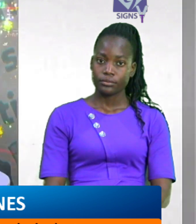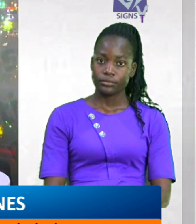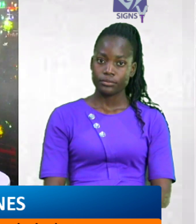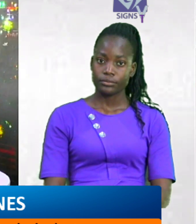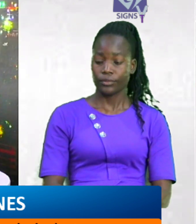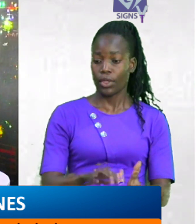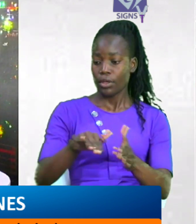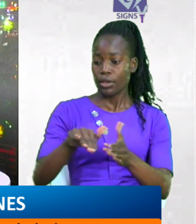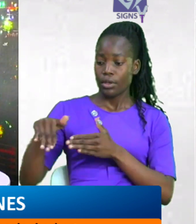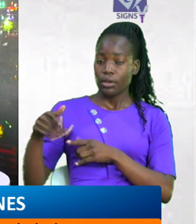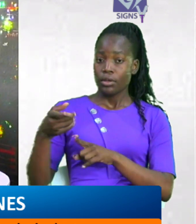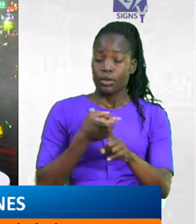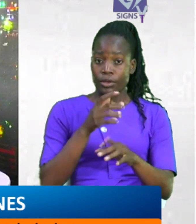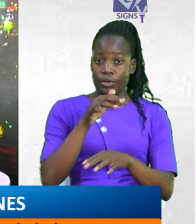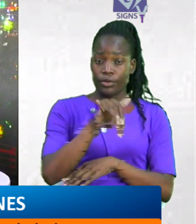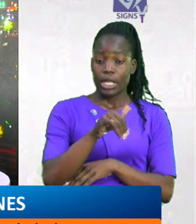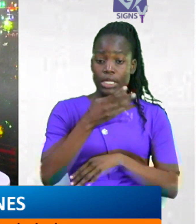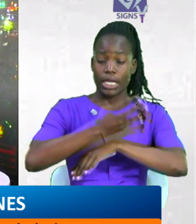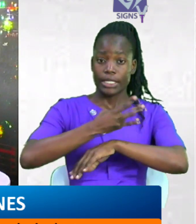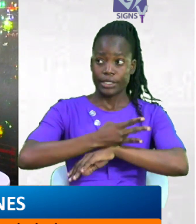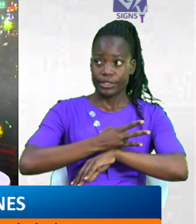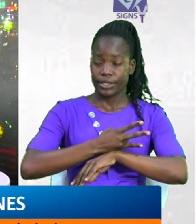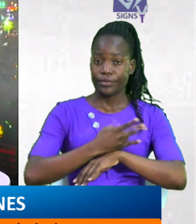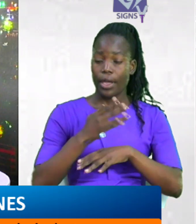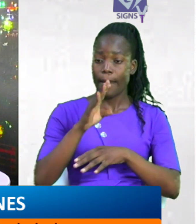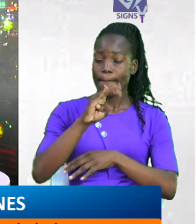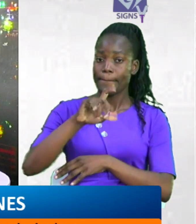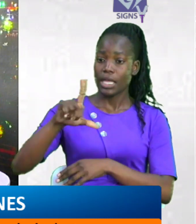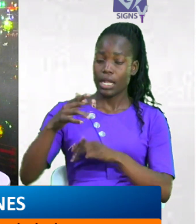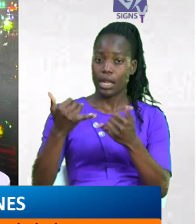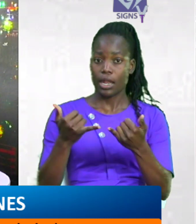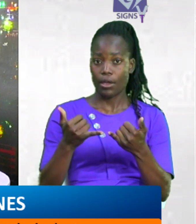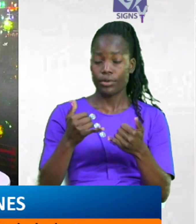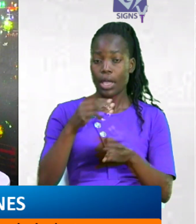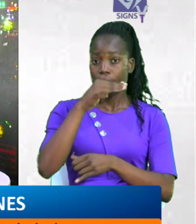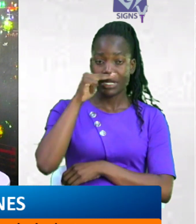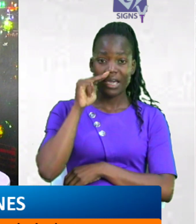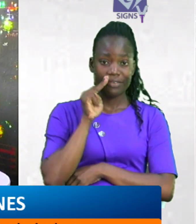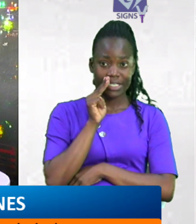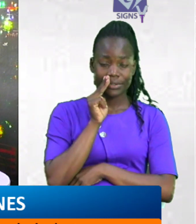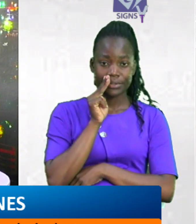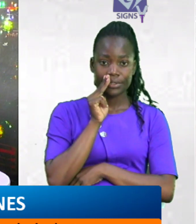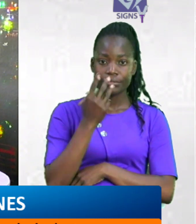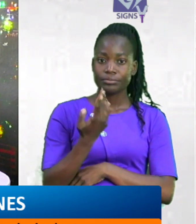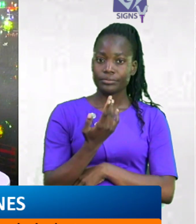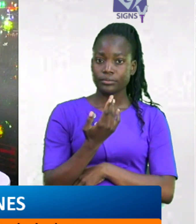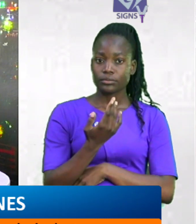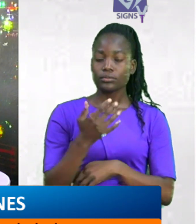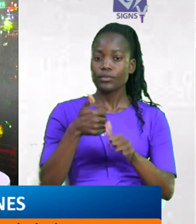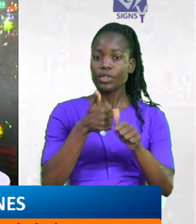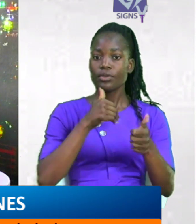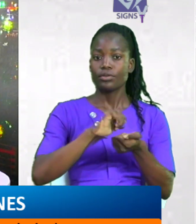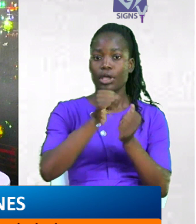poses difficulties for both individuals and businesses, as it heavily relies on financial legislation introduced annually. Away